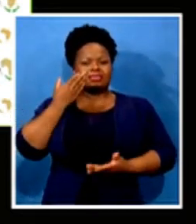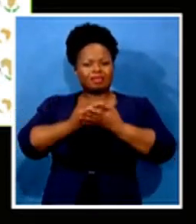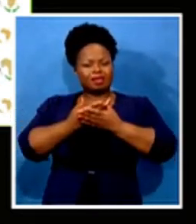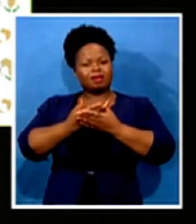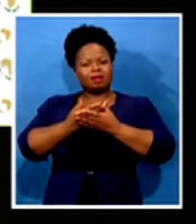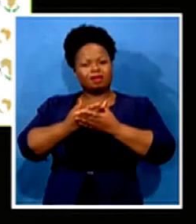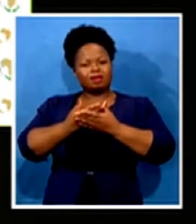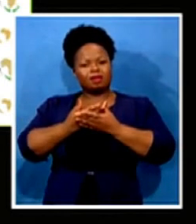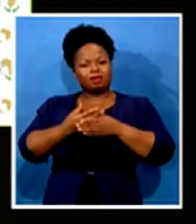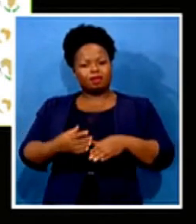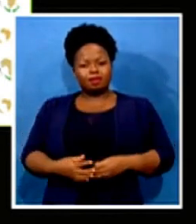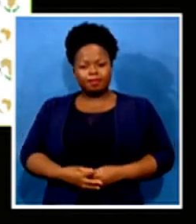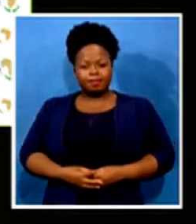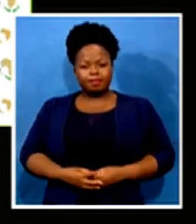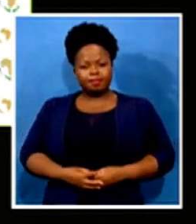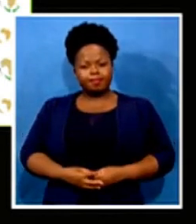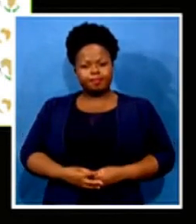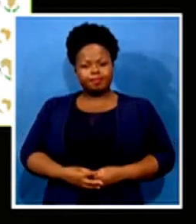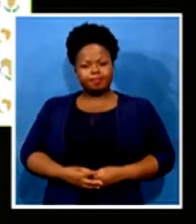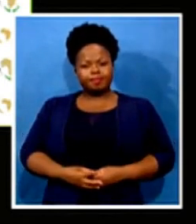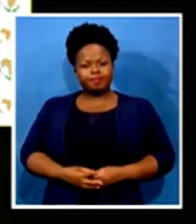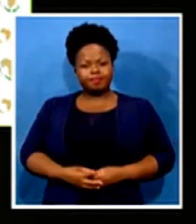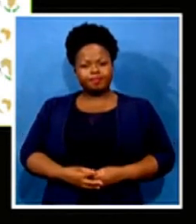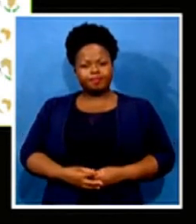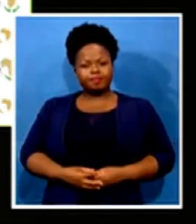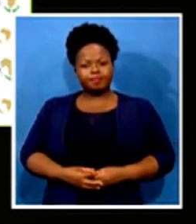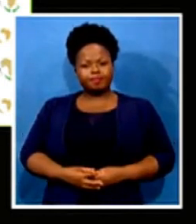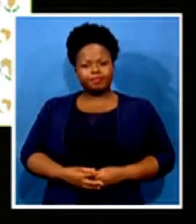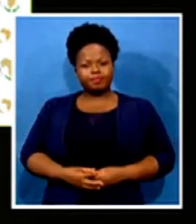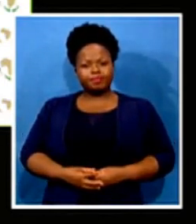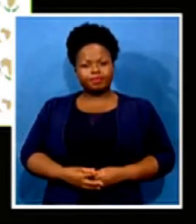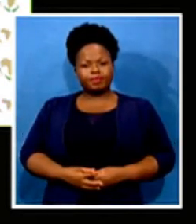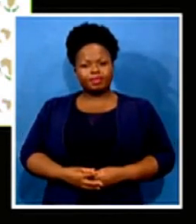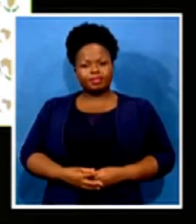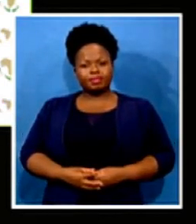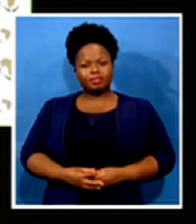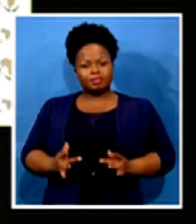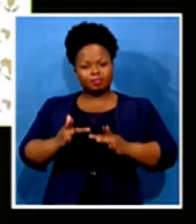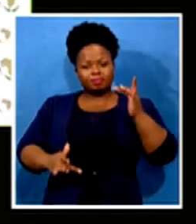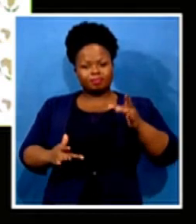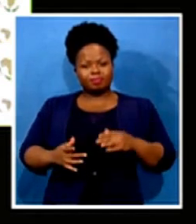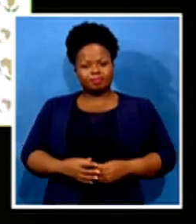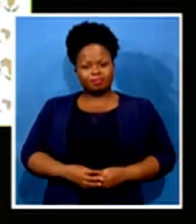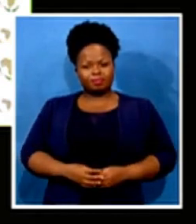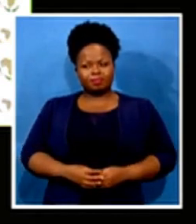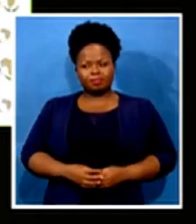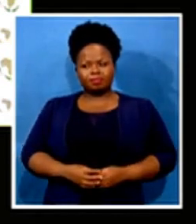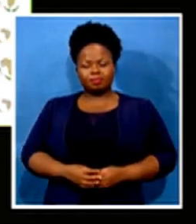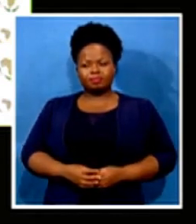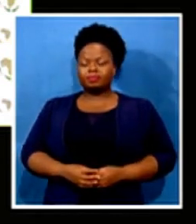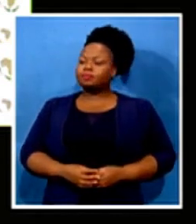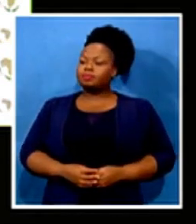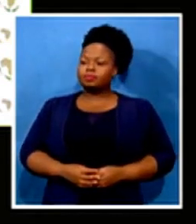a continuous supply of electricity. We saw in Nigeria that they are taking a lead by using innovation and